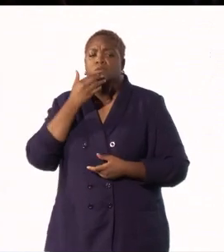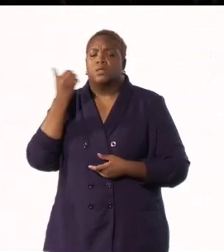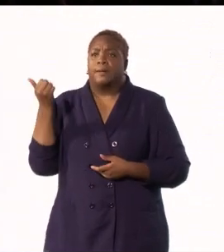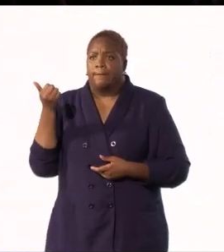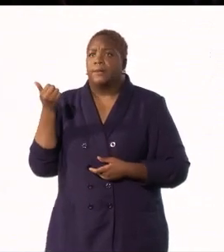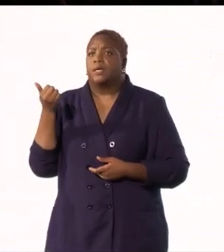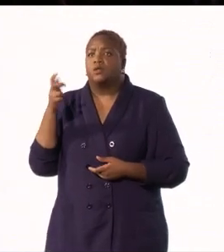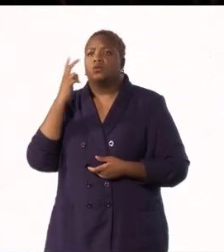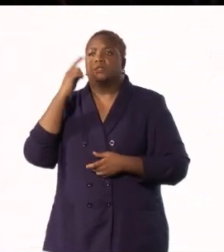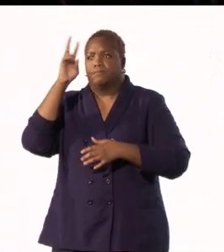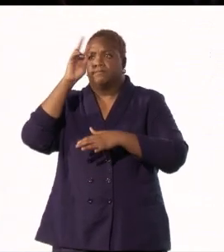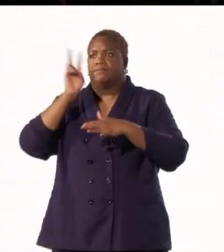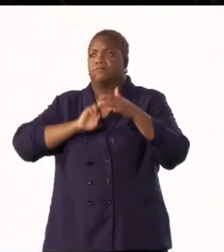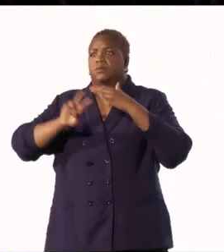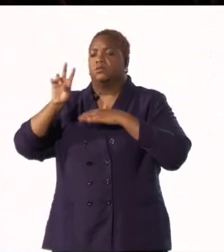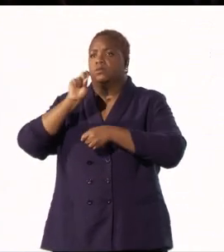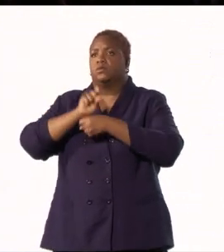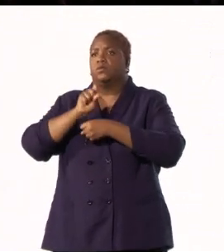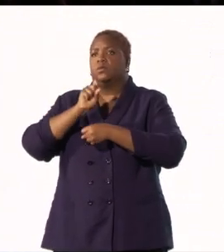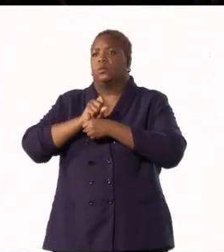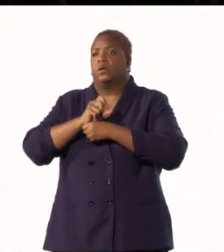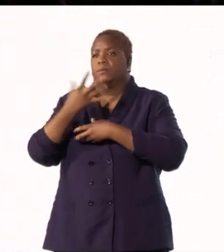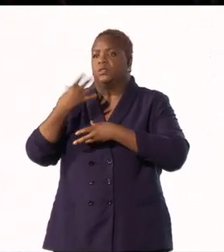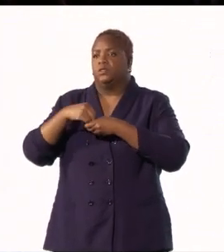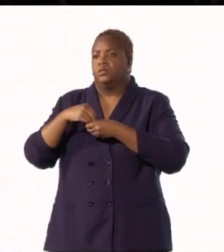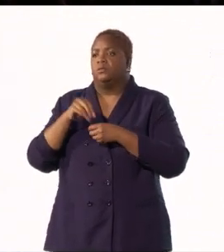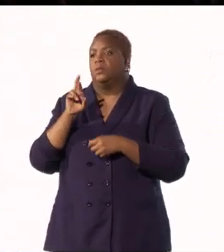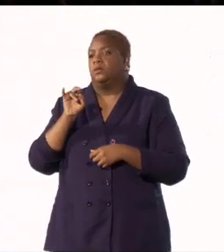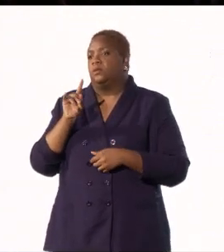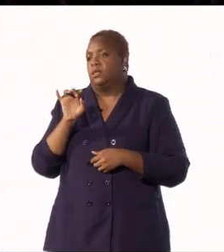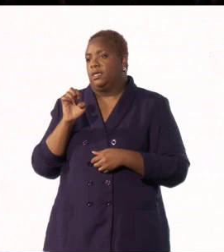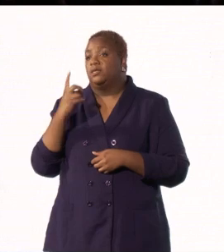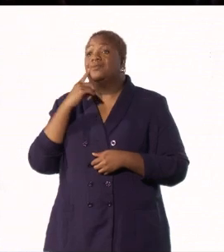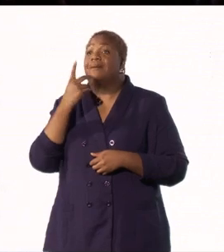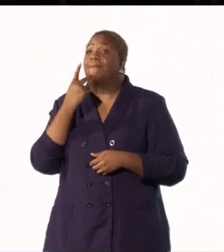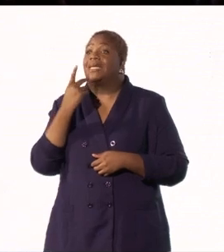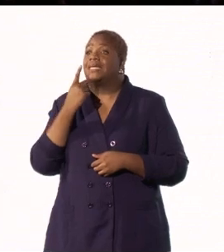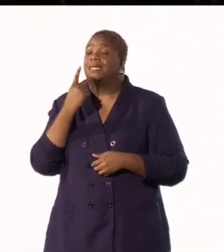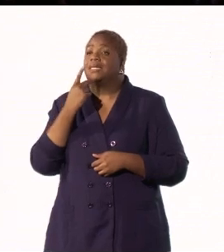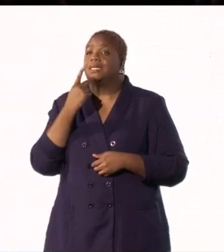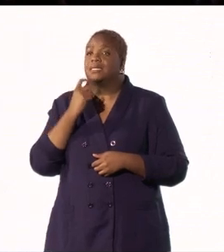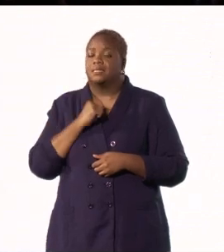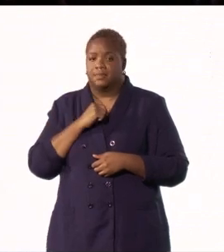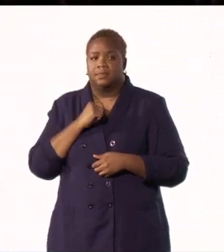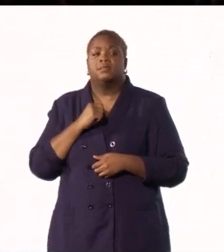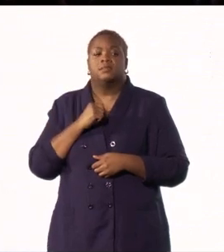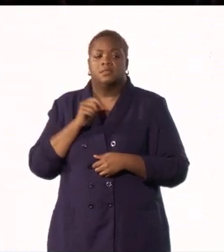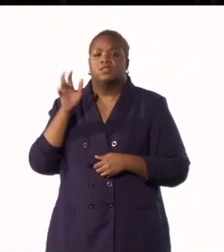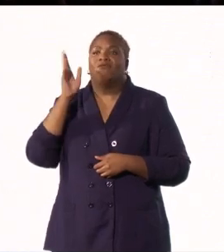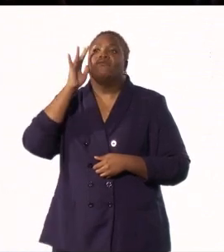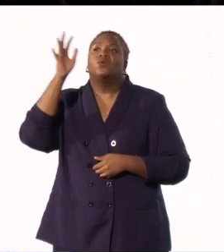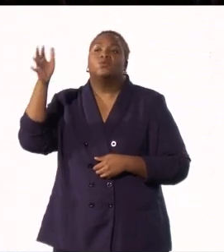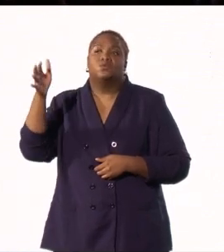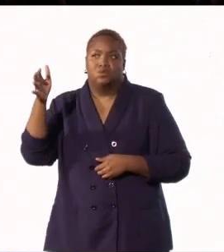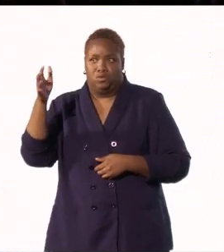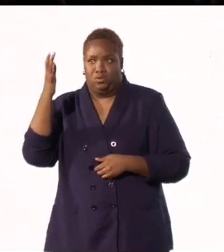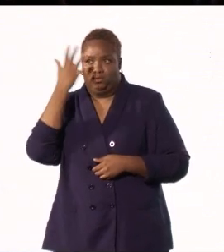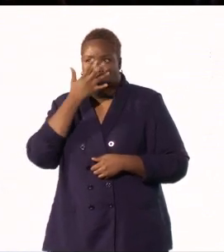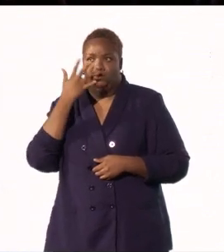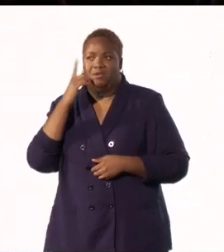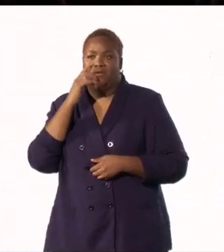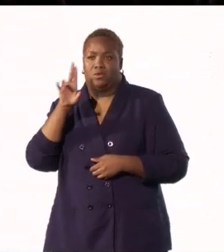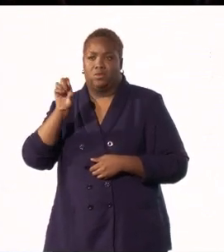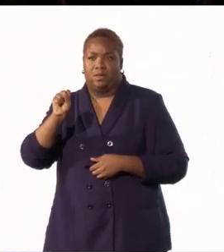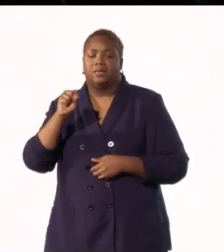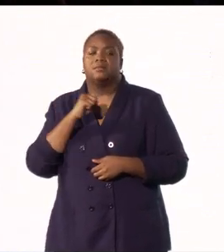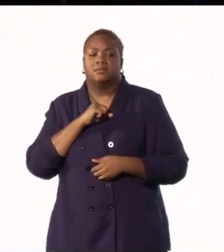at this prediction for the labor force participation rate. The pink bars here is basically a future look, and this is for the US, and